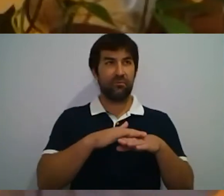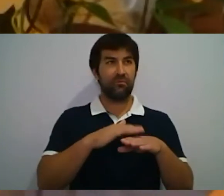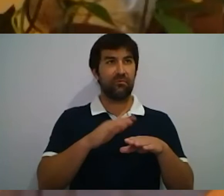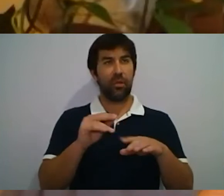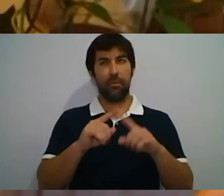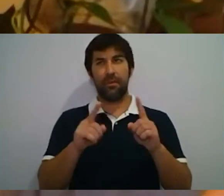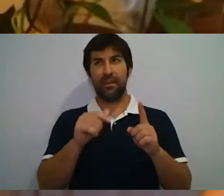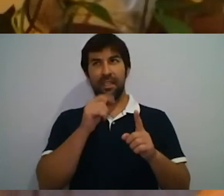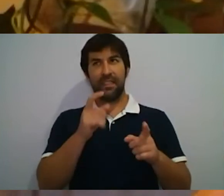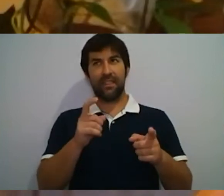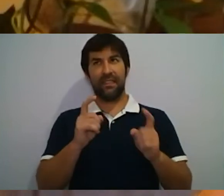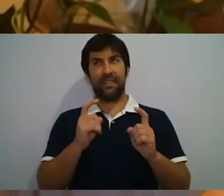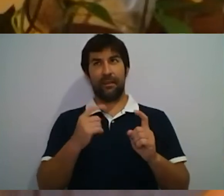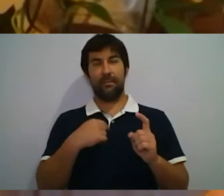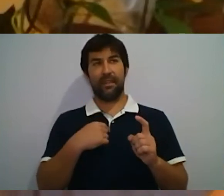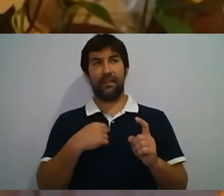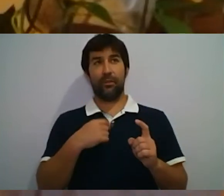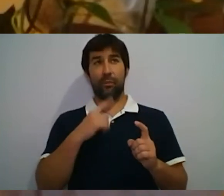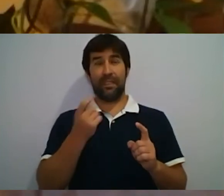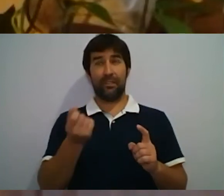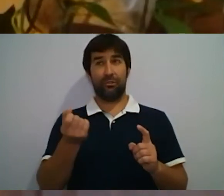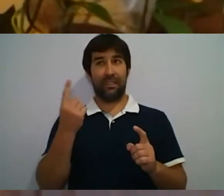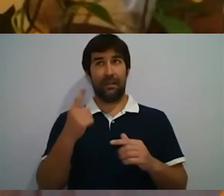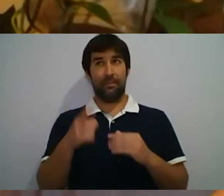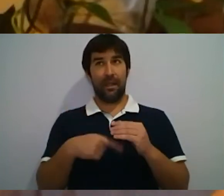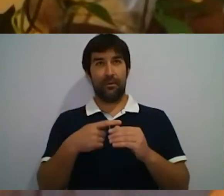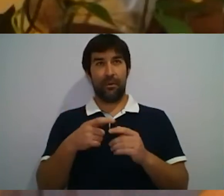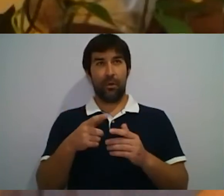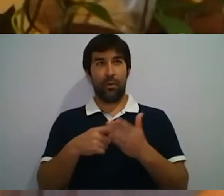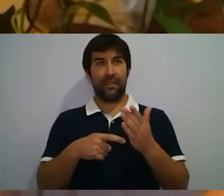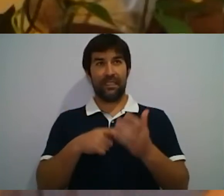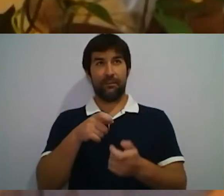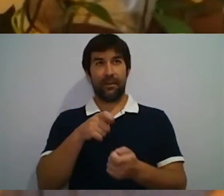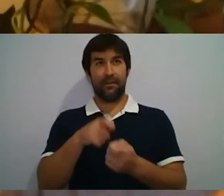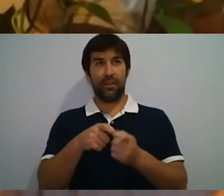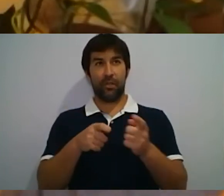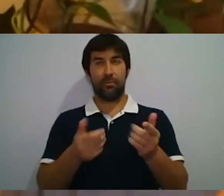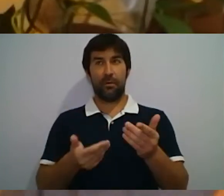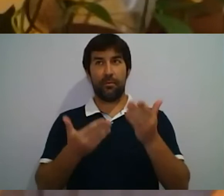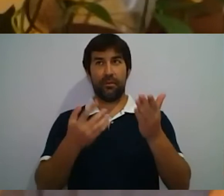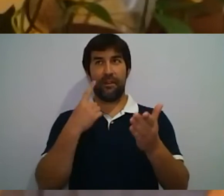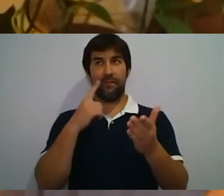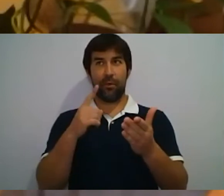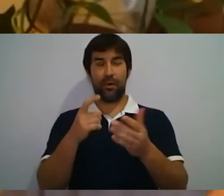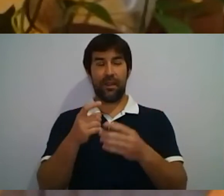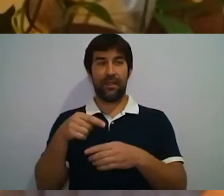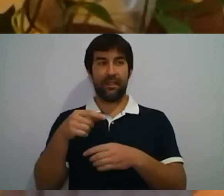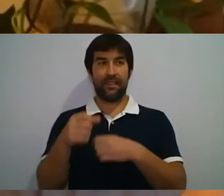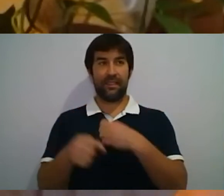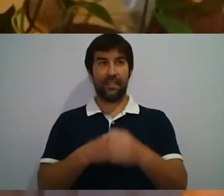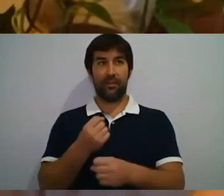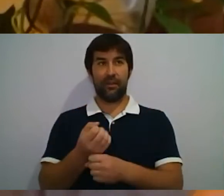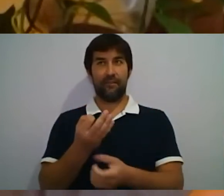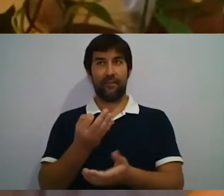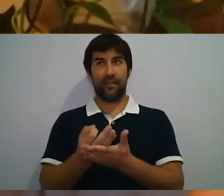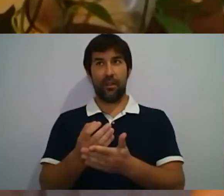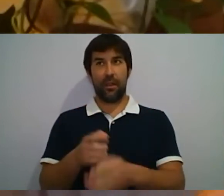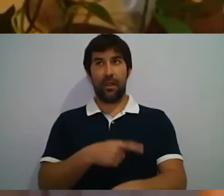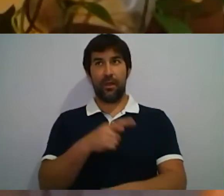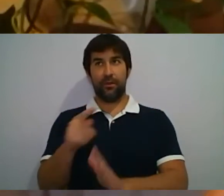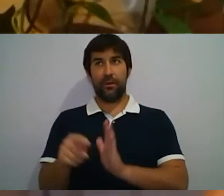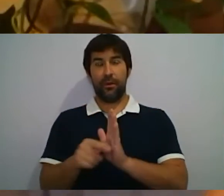have to bear, but are those other costs less than the cost of mitigating this slide? And so we put all of that